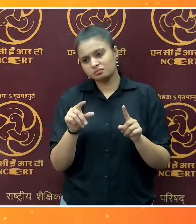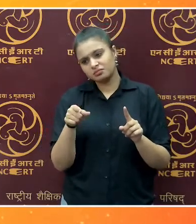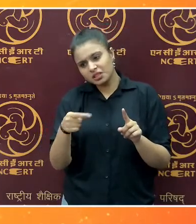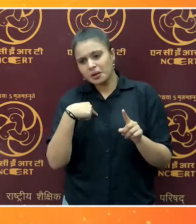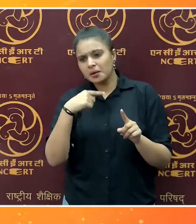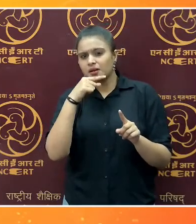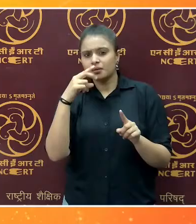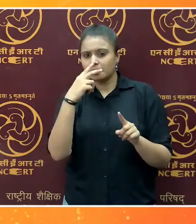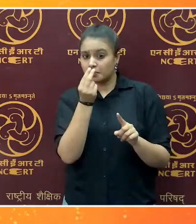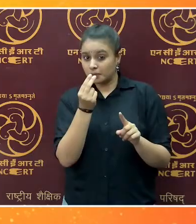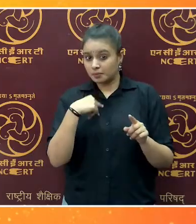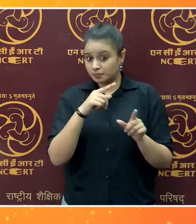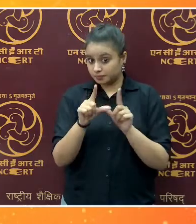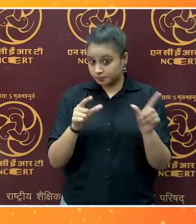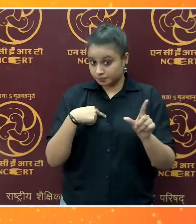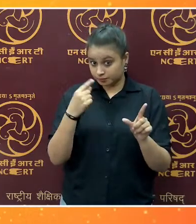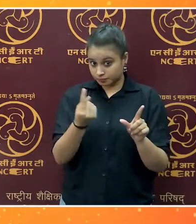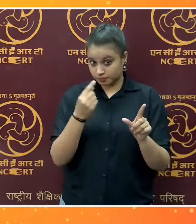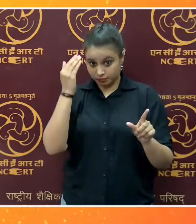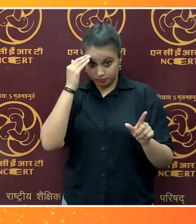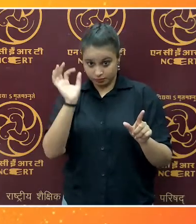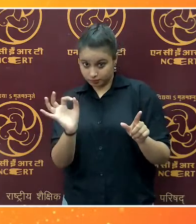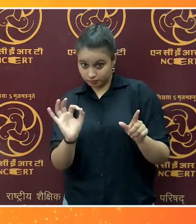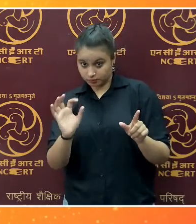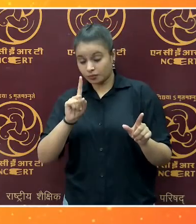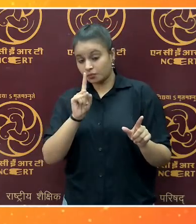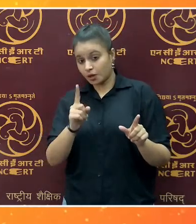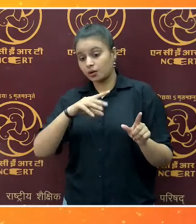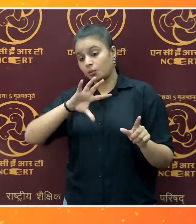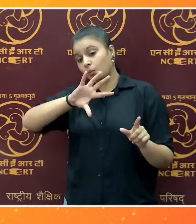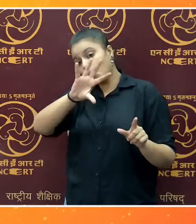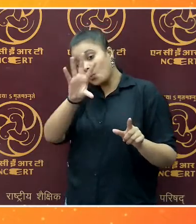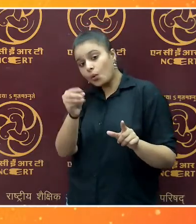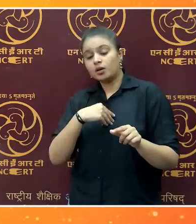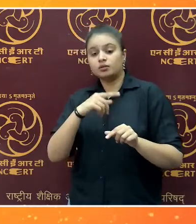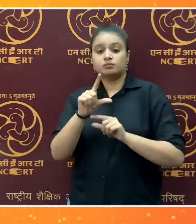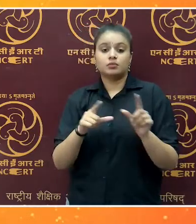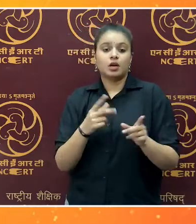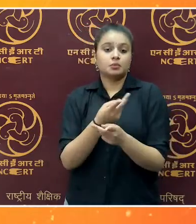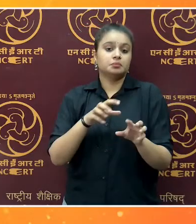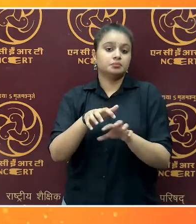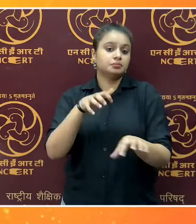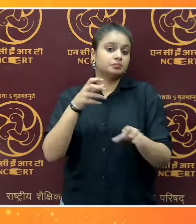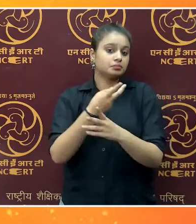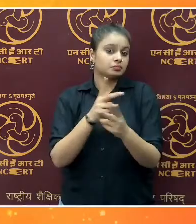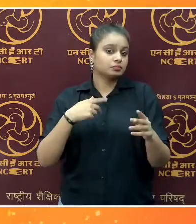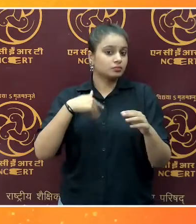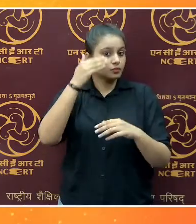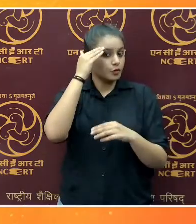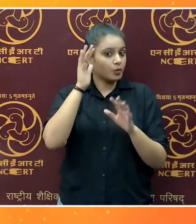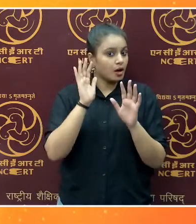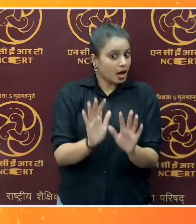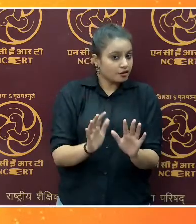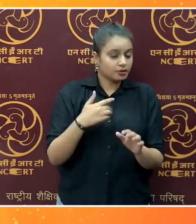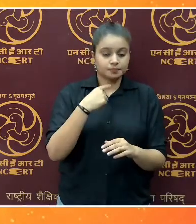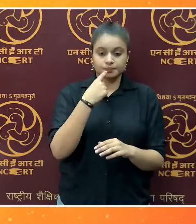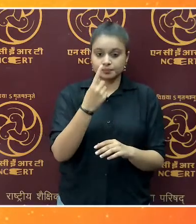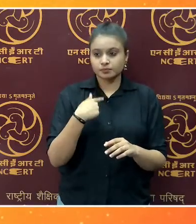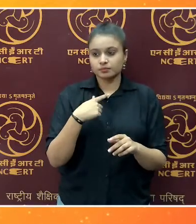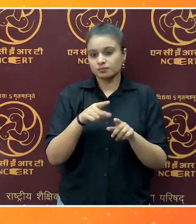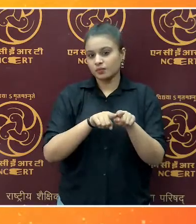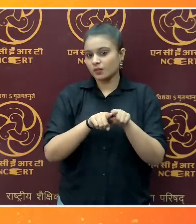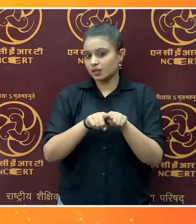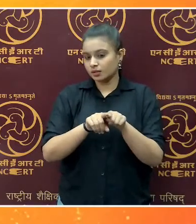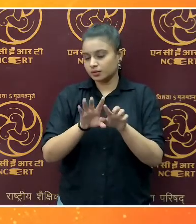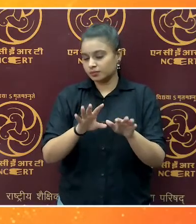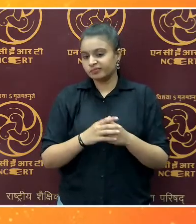parrot language that he knows, but he knows all languages of all animals. So he says, for example,